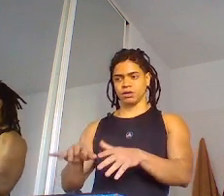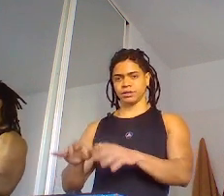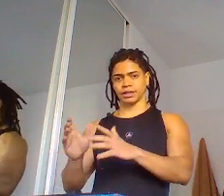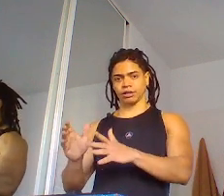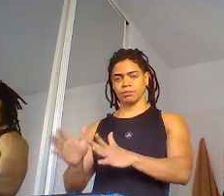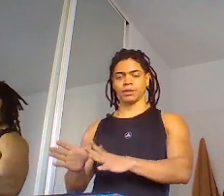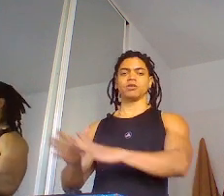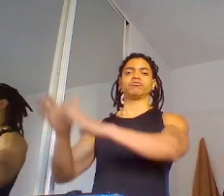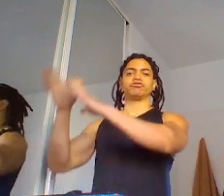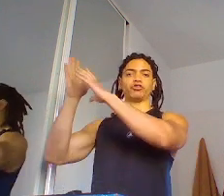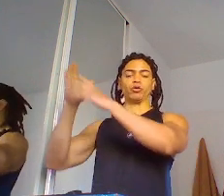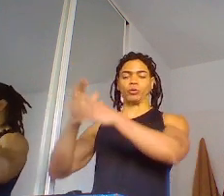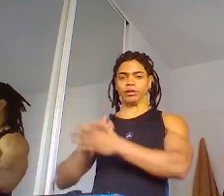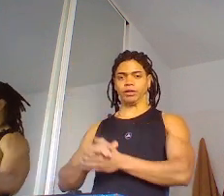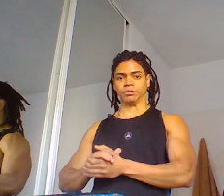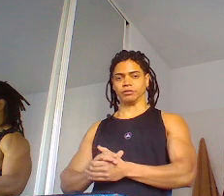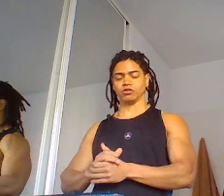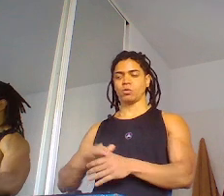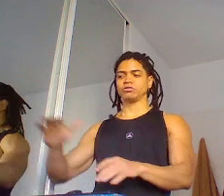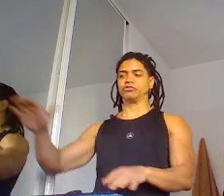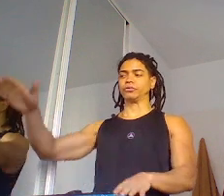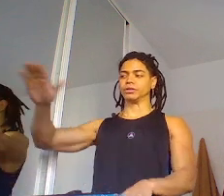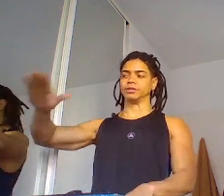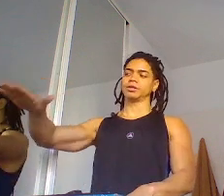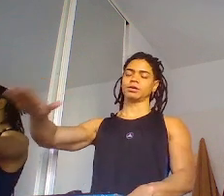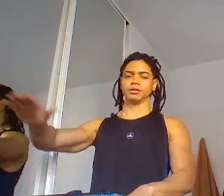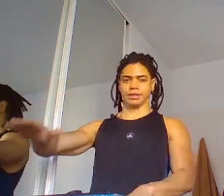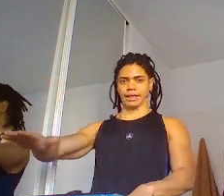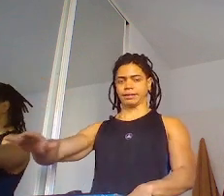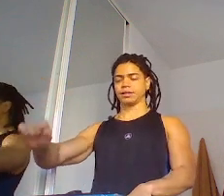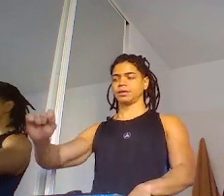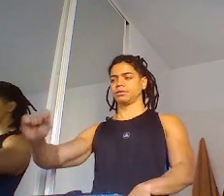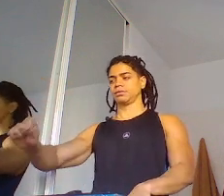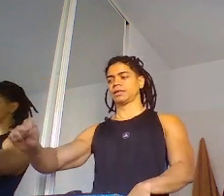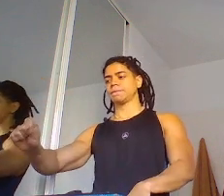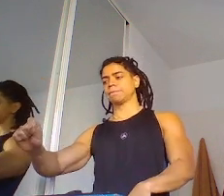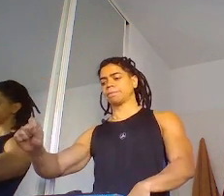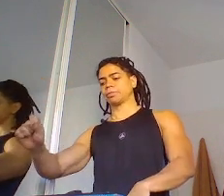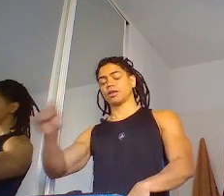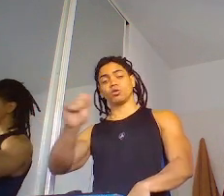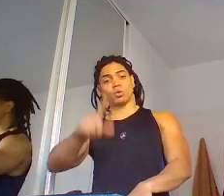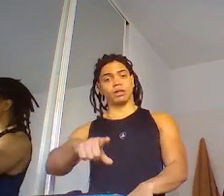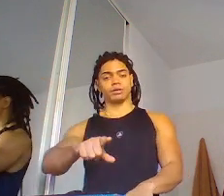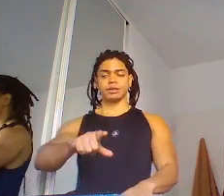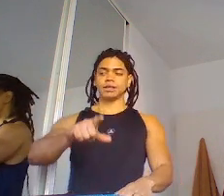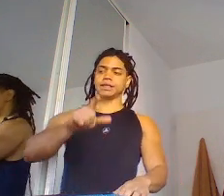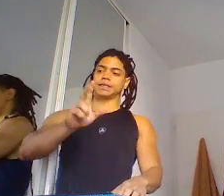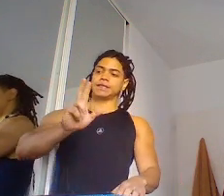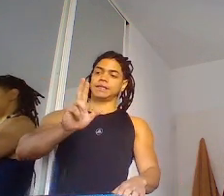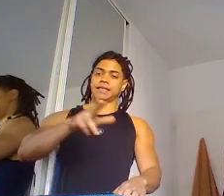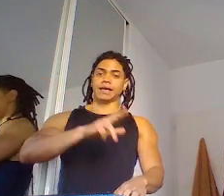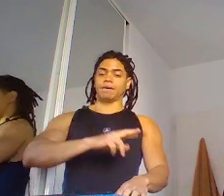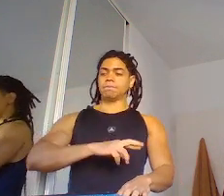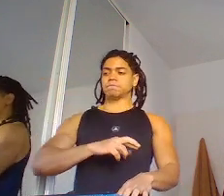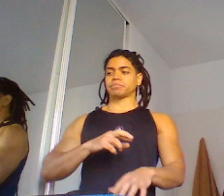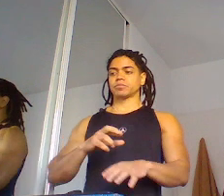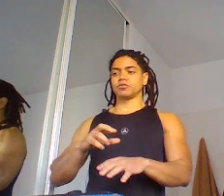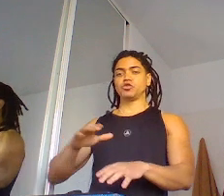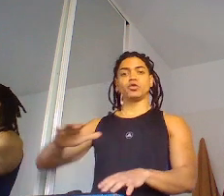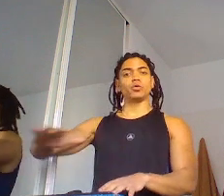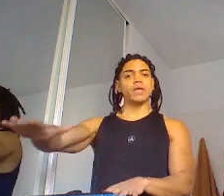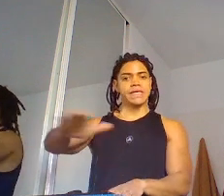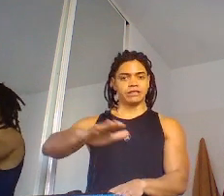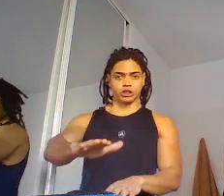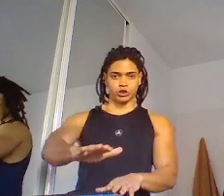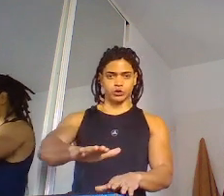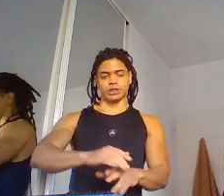so money that a company owns to the government. So once you deduct that, okay, well, now